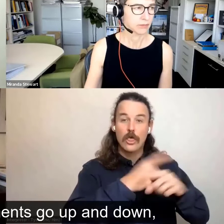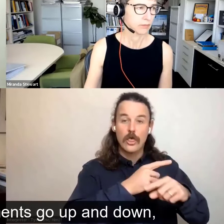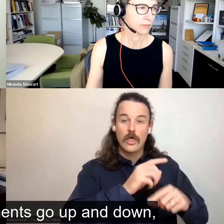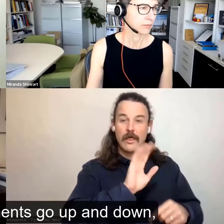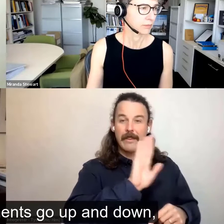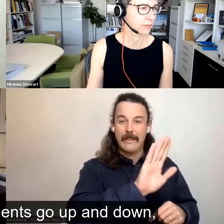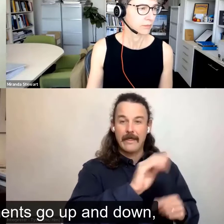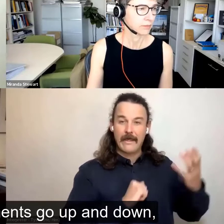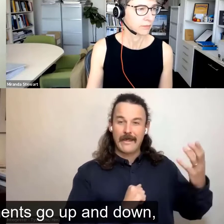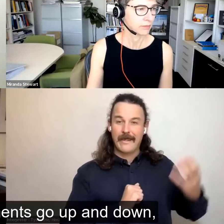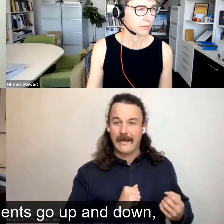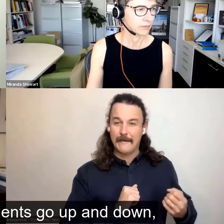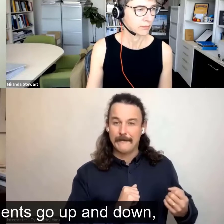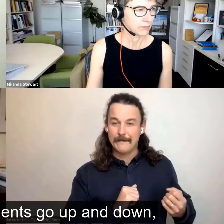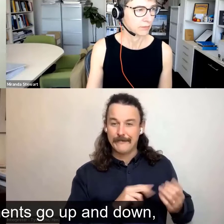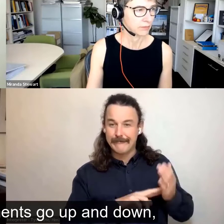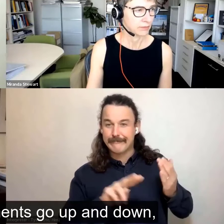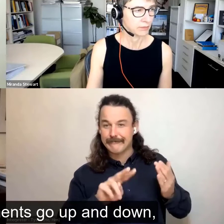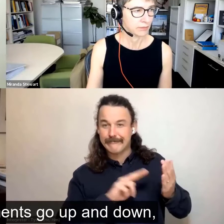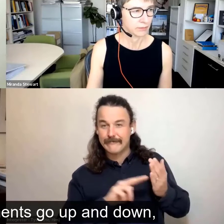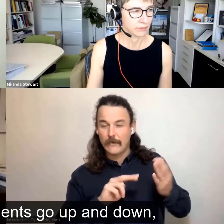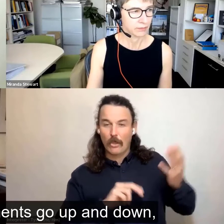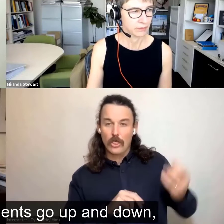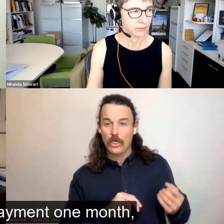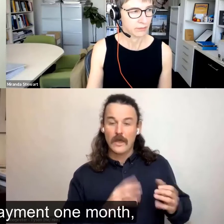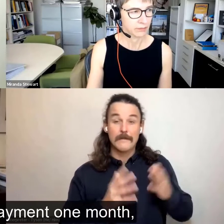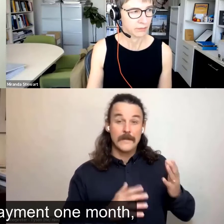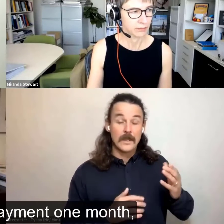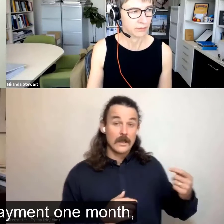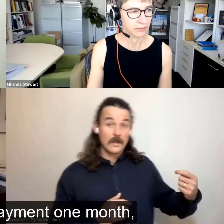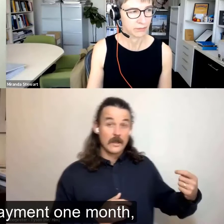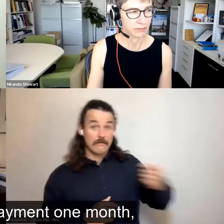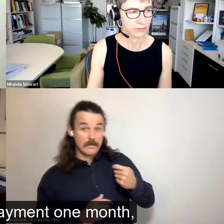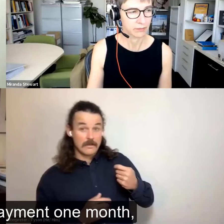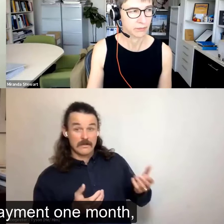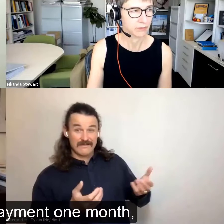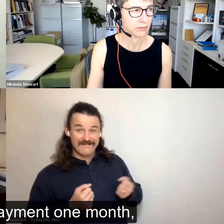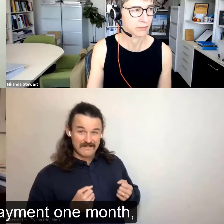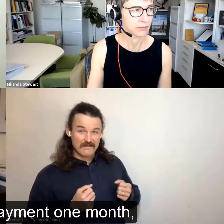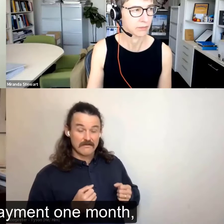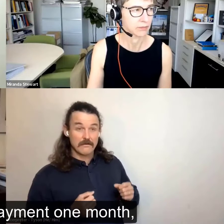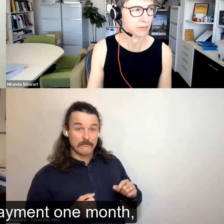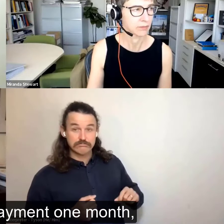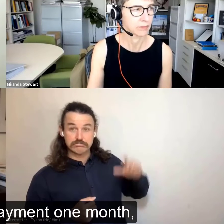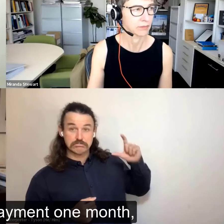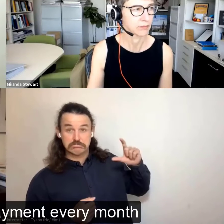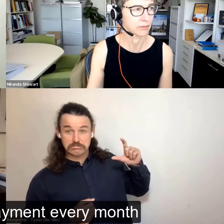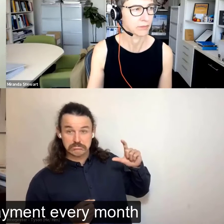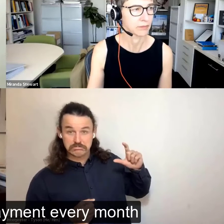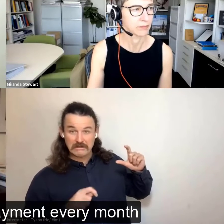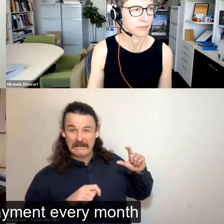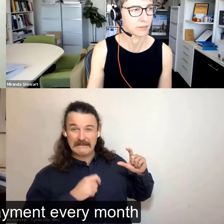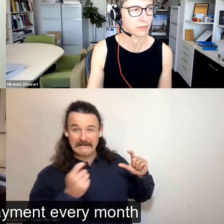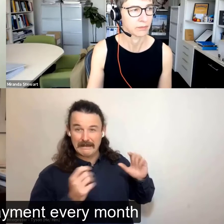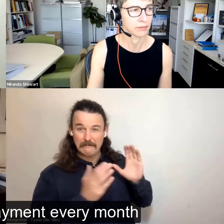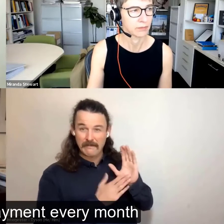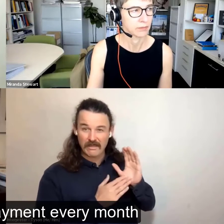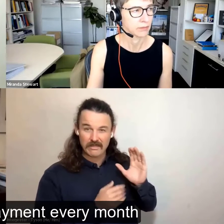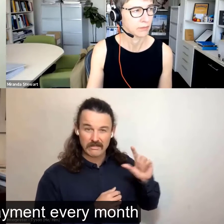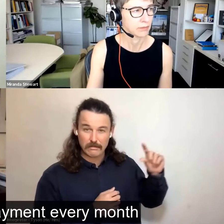estimate. So, payments go up and down. You may see a payment one month. You